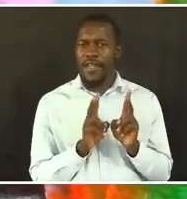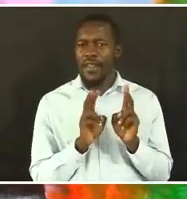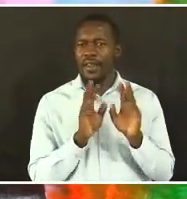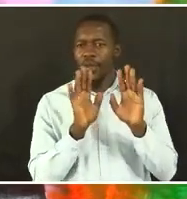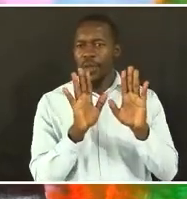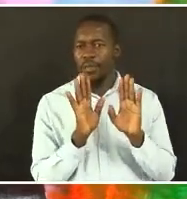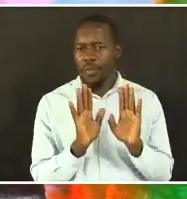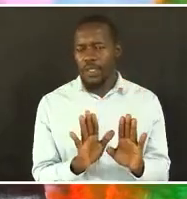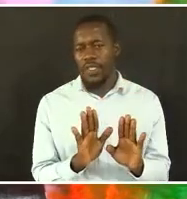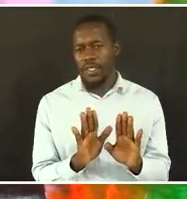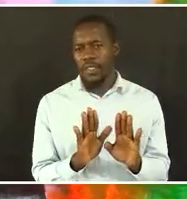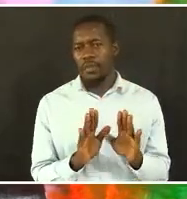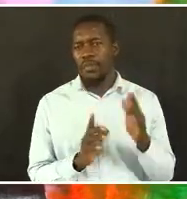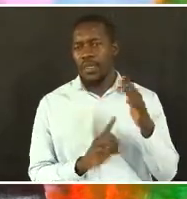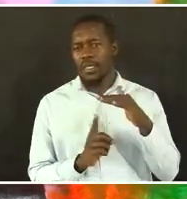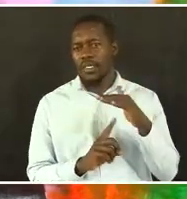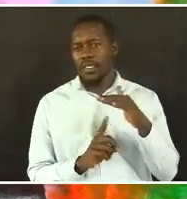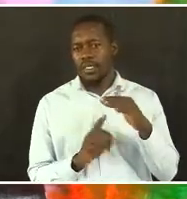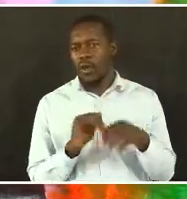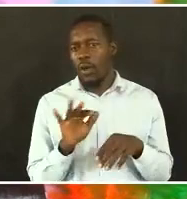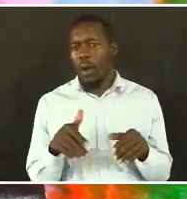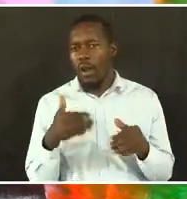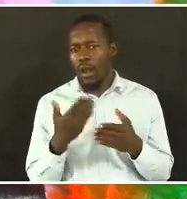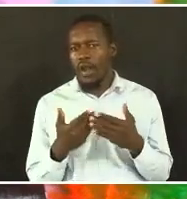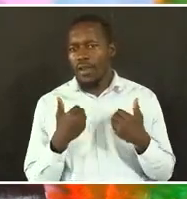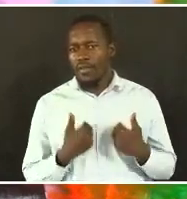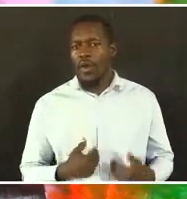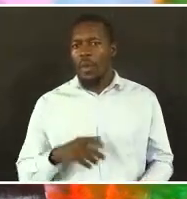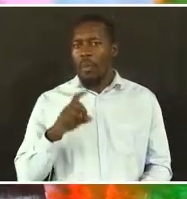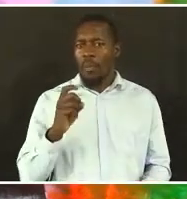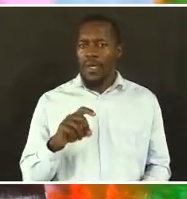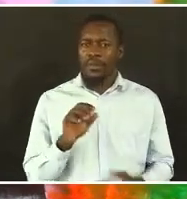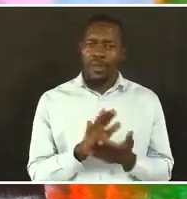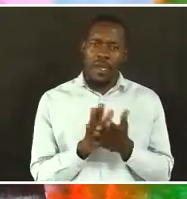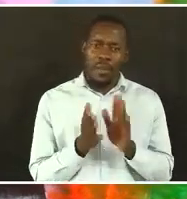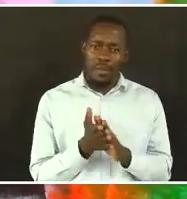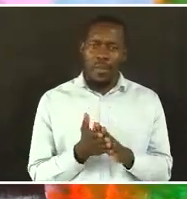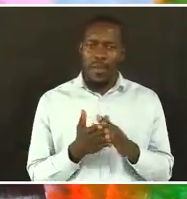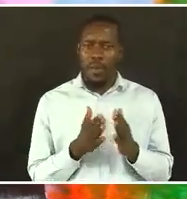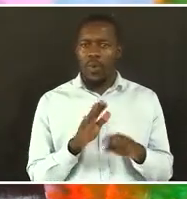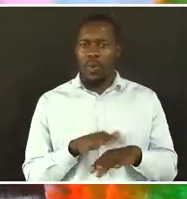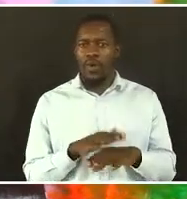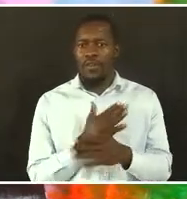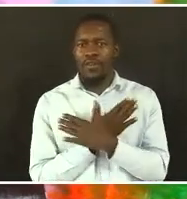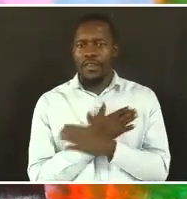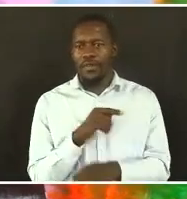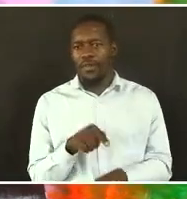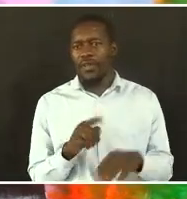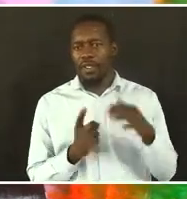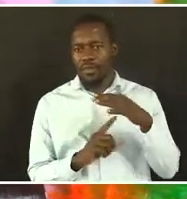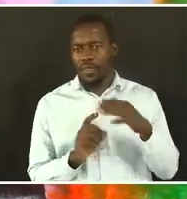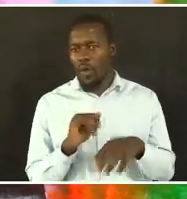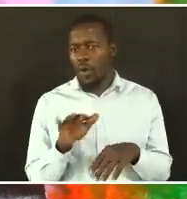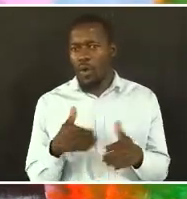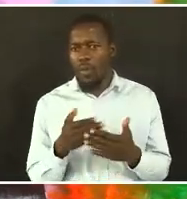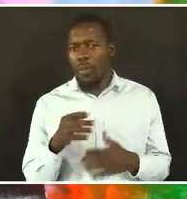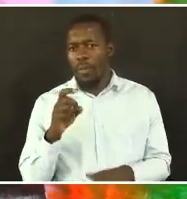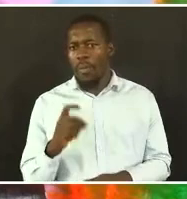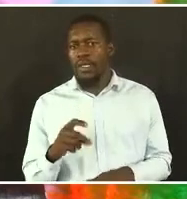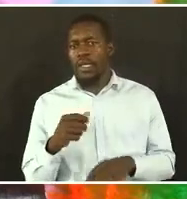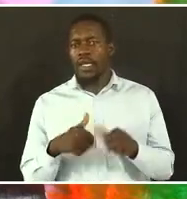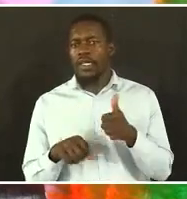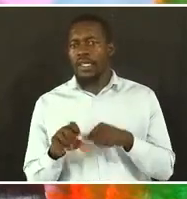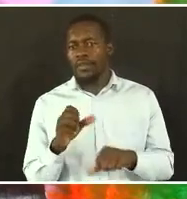use. And all of us need to be friends of this ministry. All of us need to actively participate in